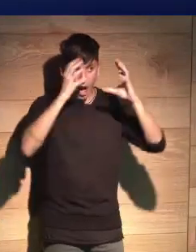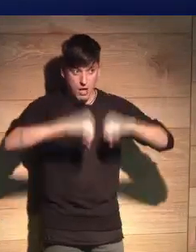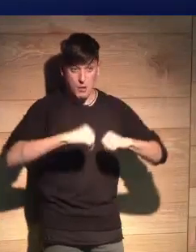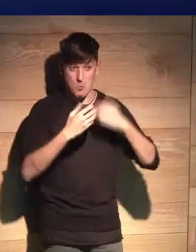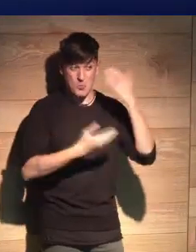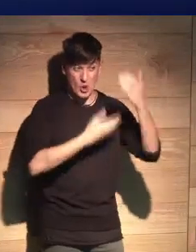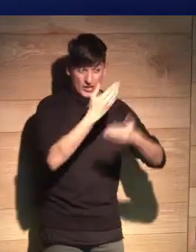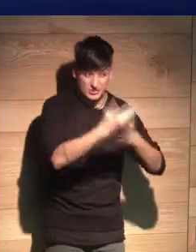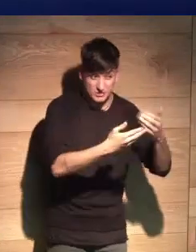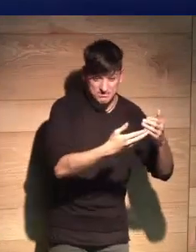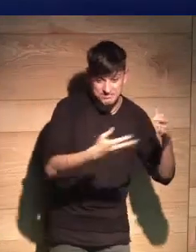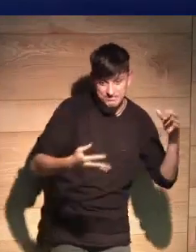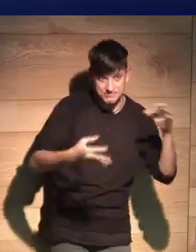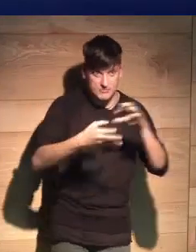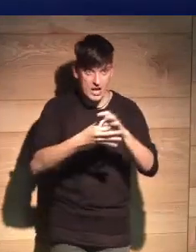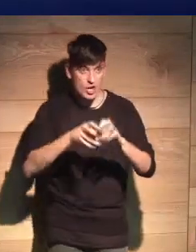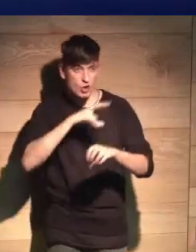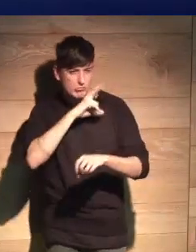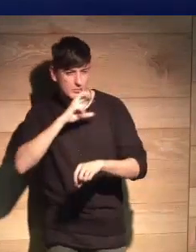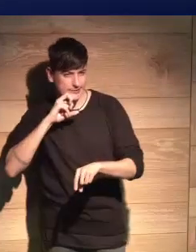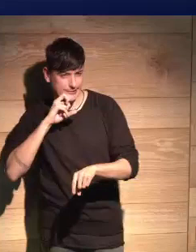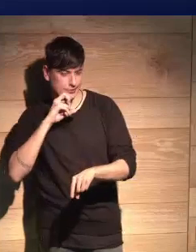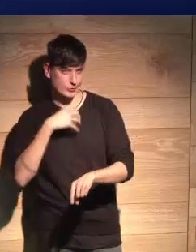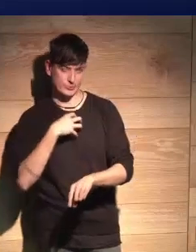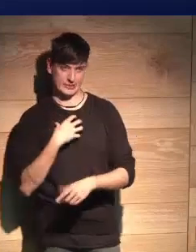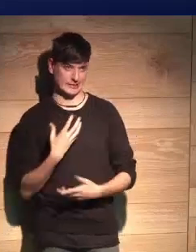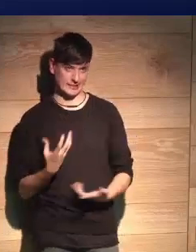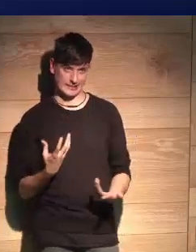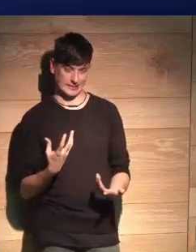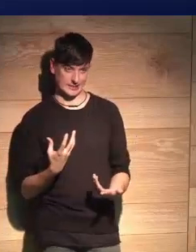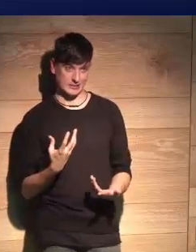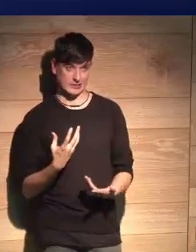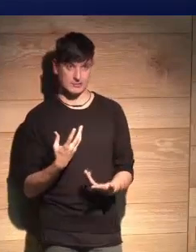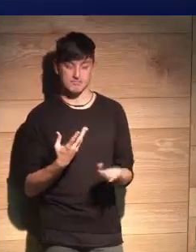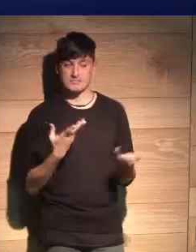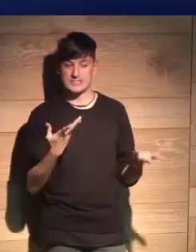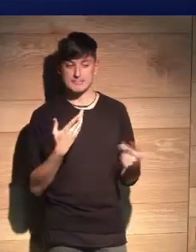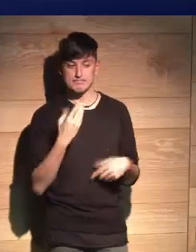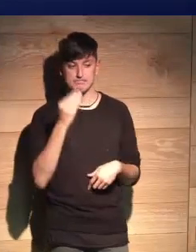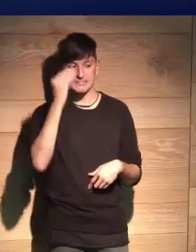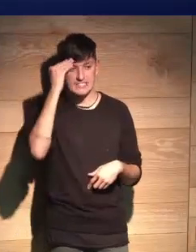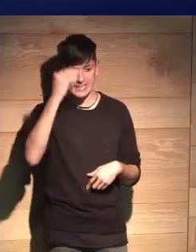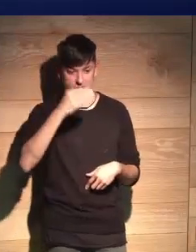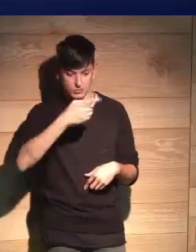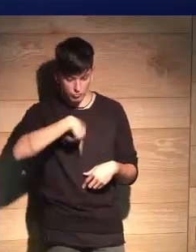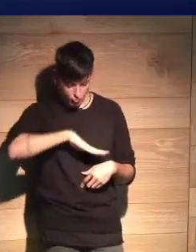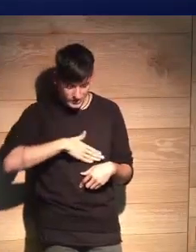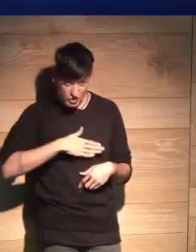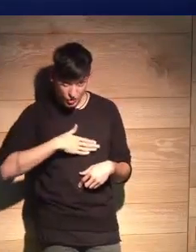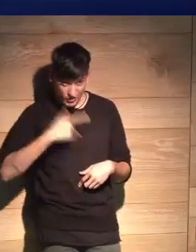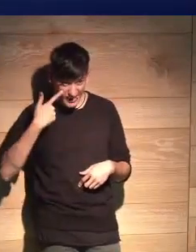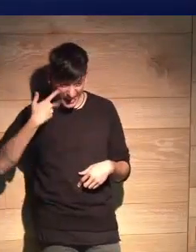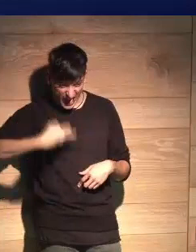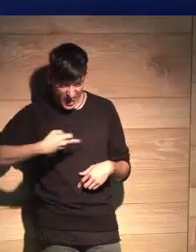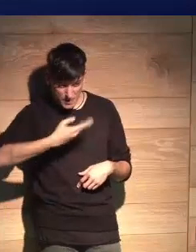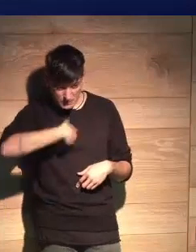that progress can't be linked to being conservative, to consider that what is